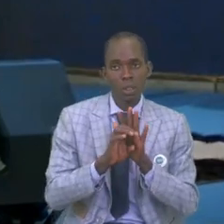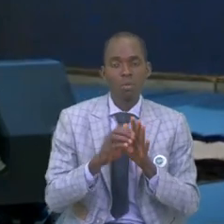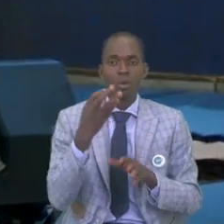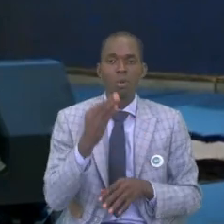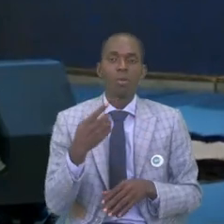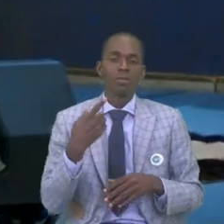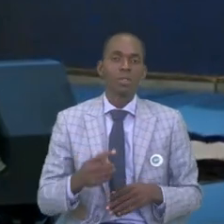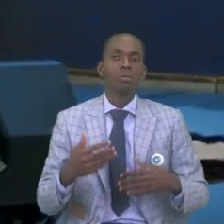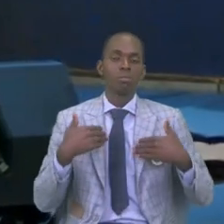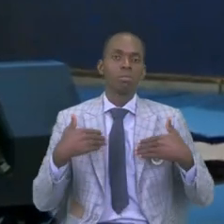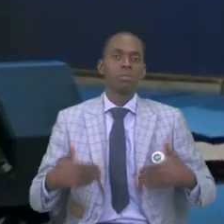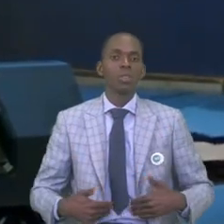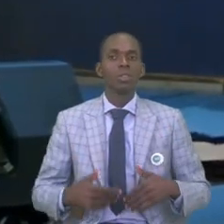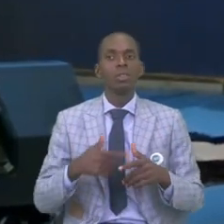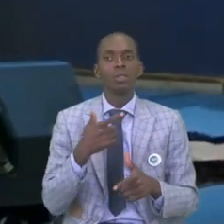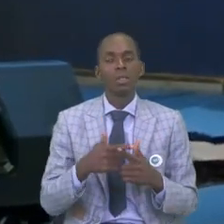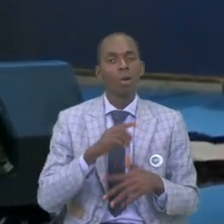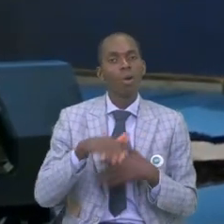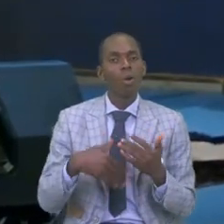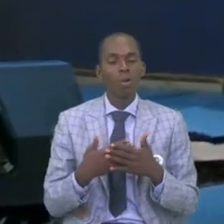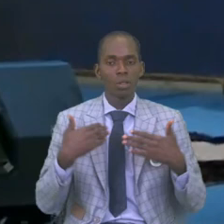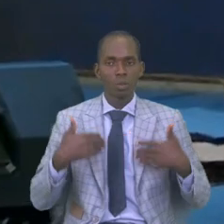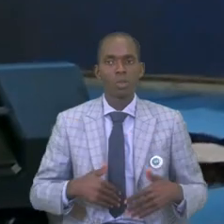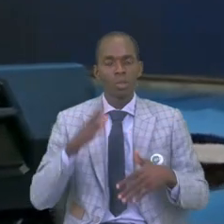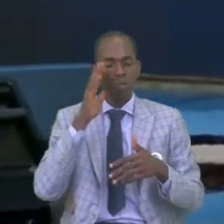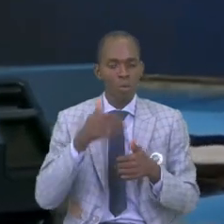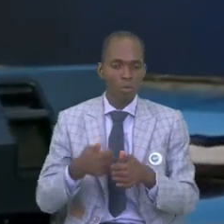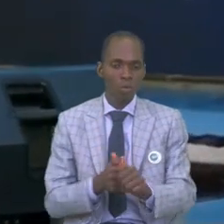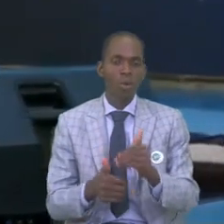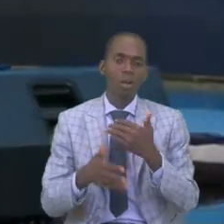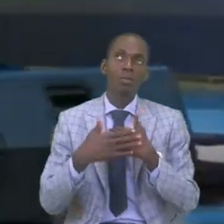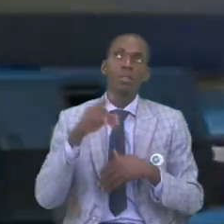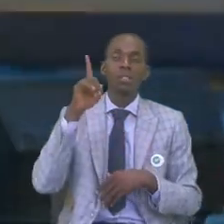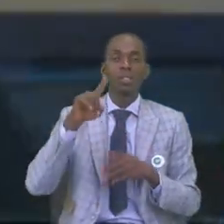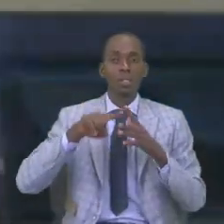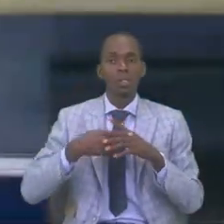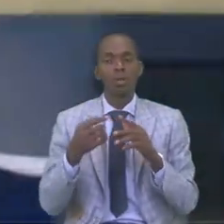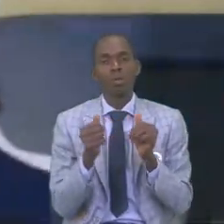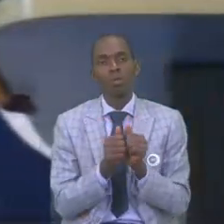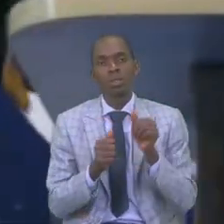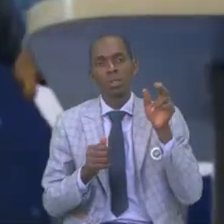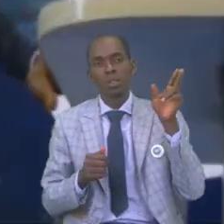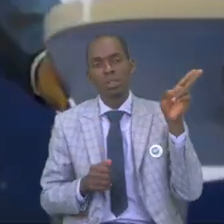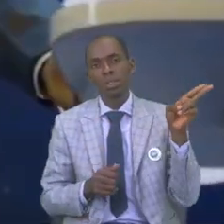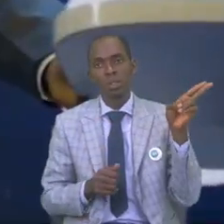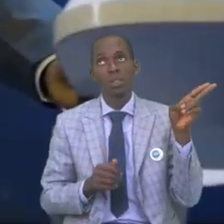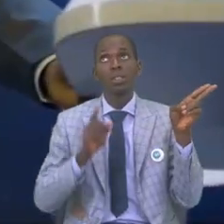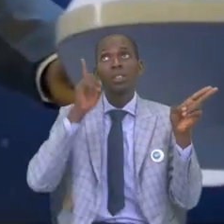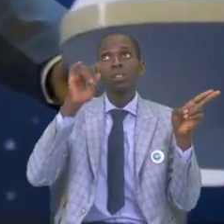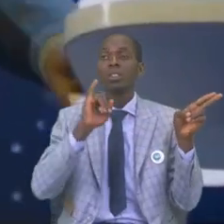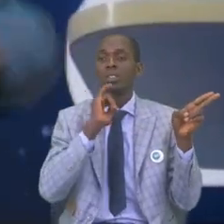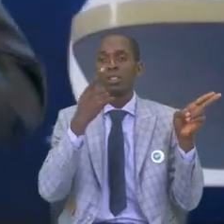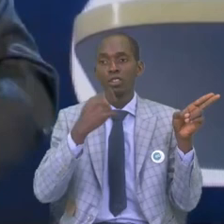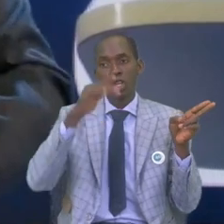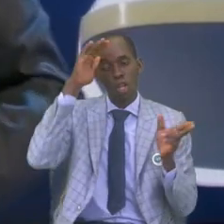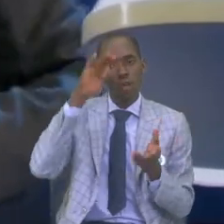body, then all the body will follow after him. Begin with H. He is the husband of